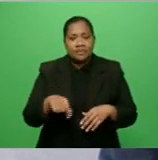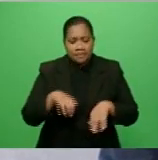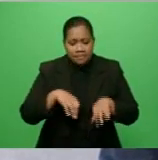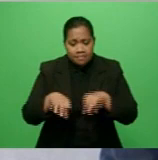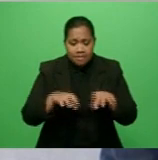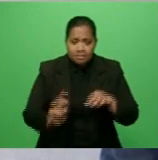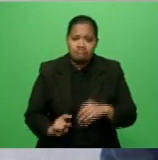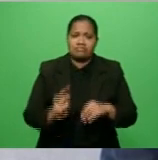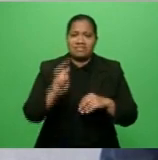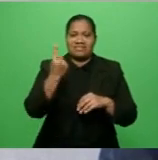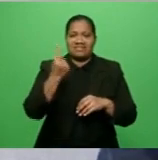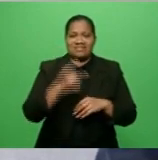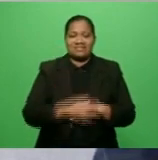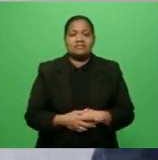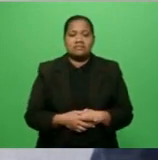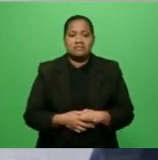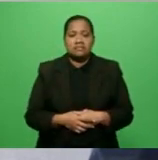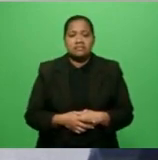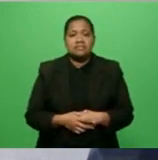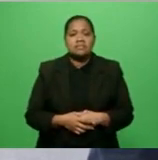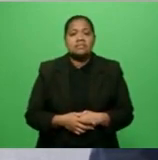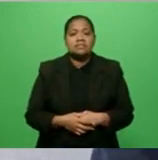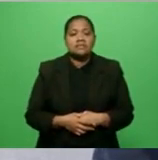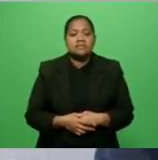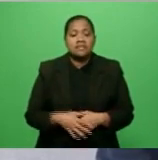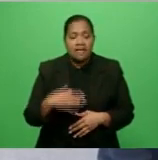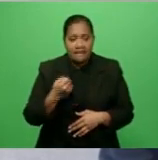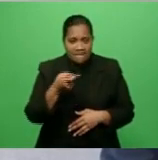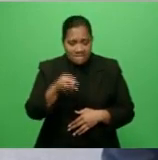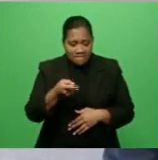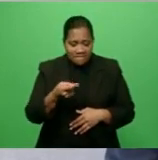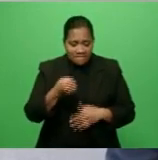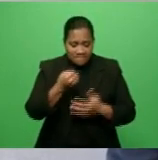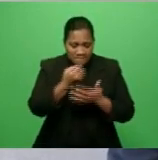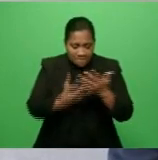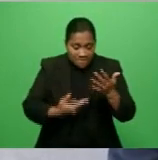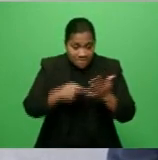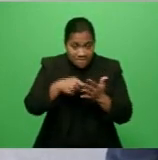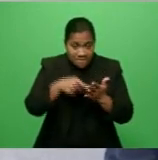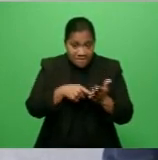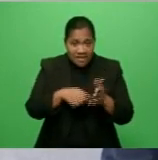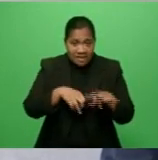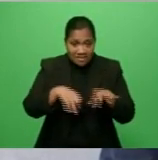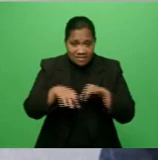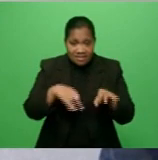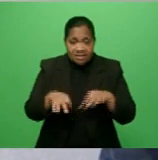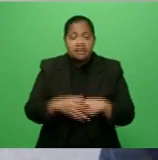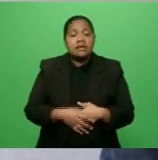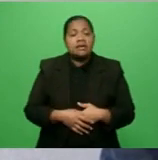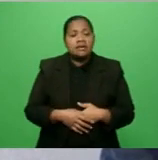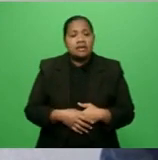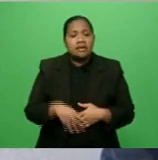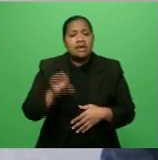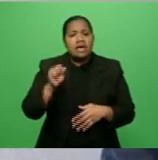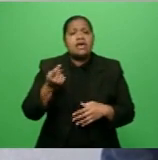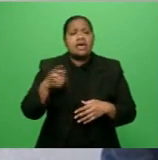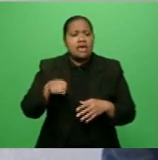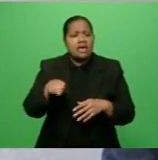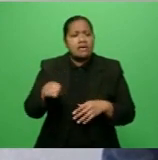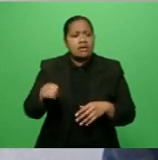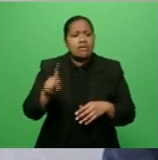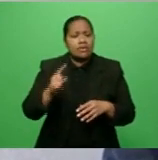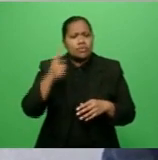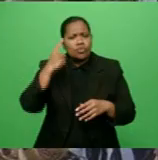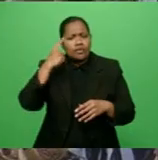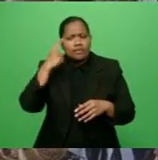Sabha. The intent stated in the strategic plan are prods for Sabha members and officials to think